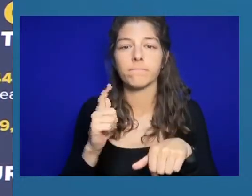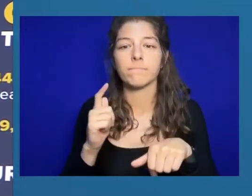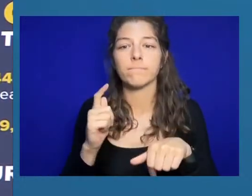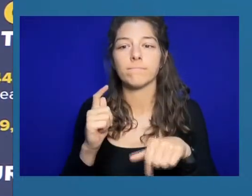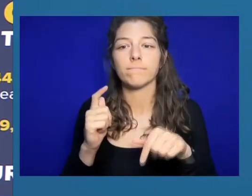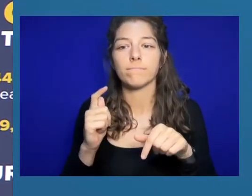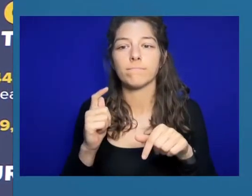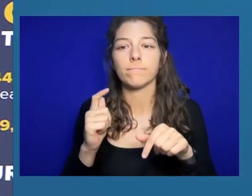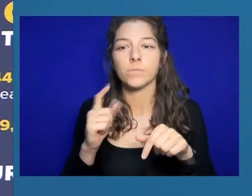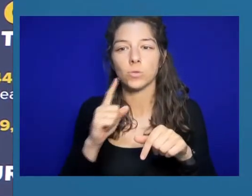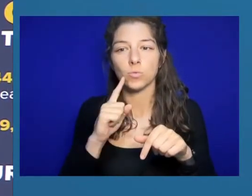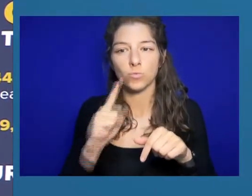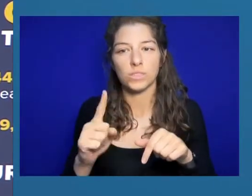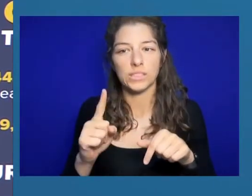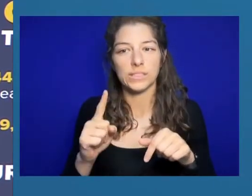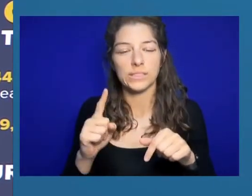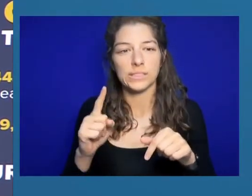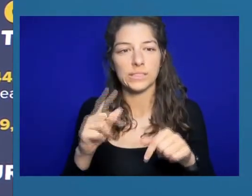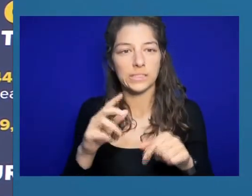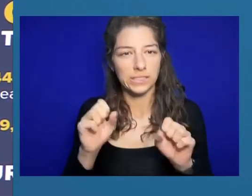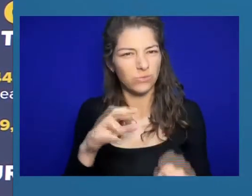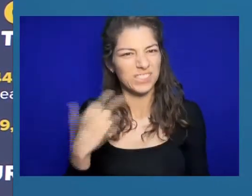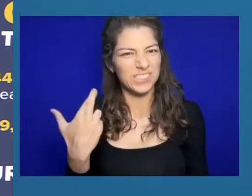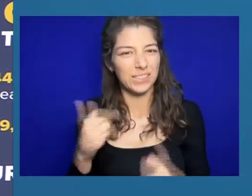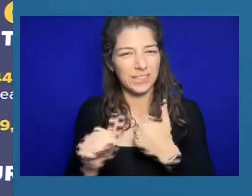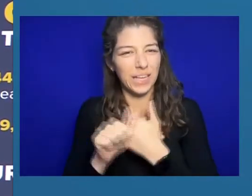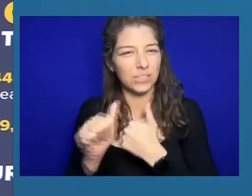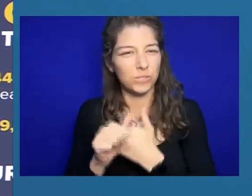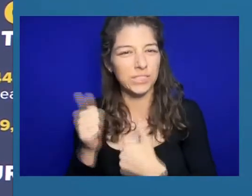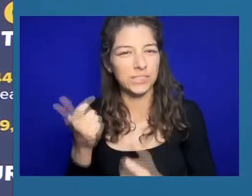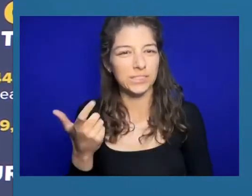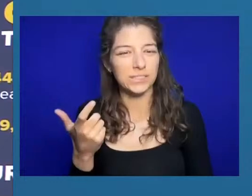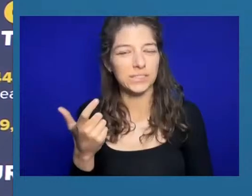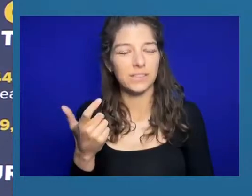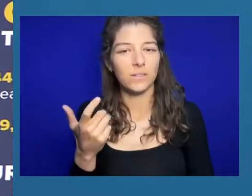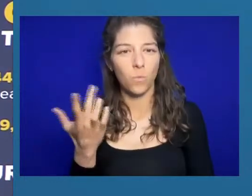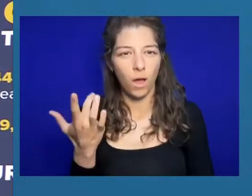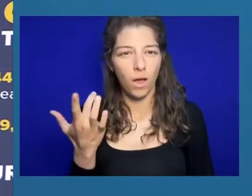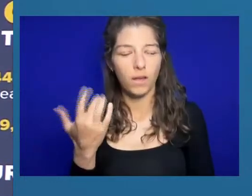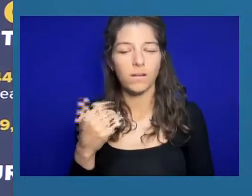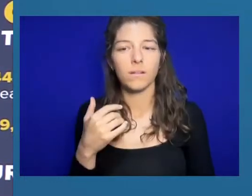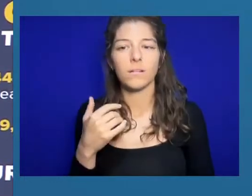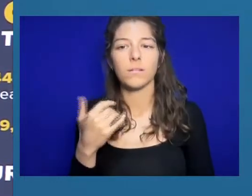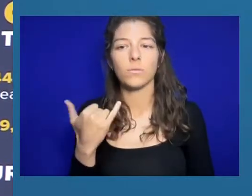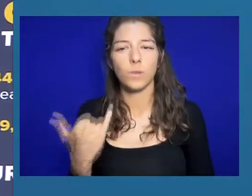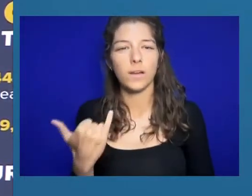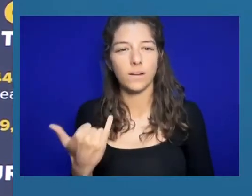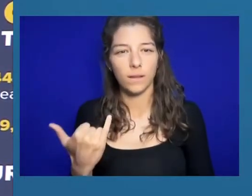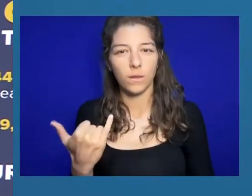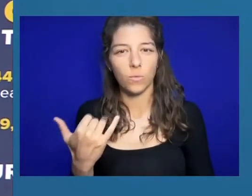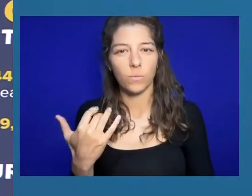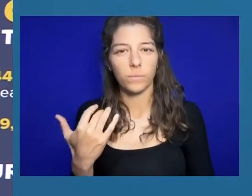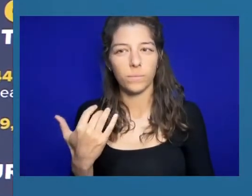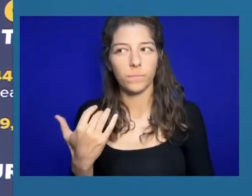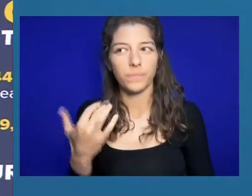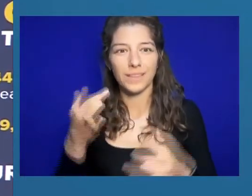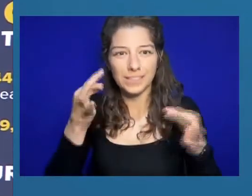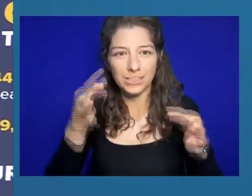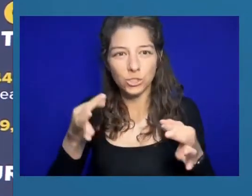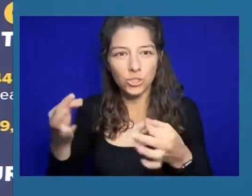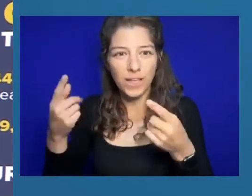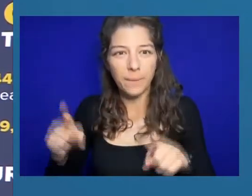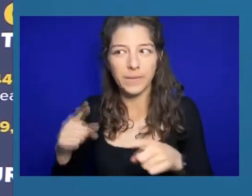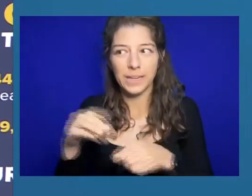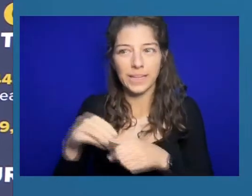is very perilous. It's dangerous. Because right now, because of decisions being made in